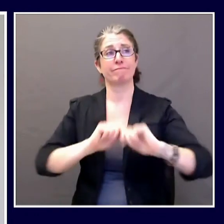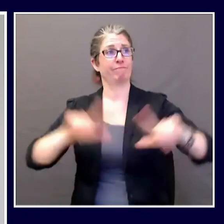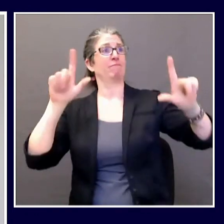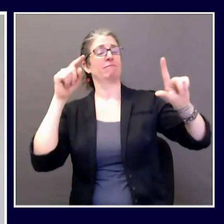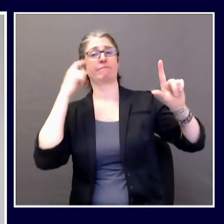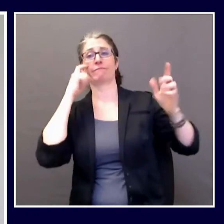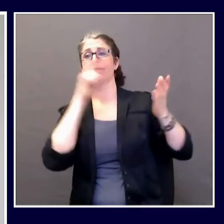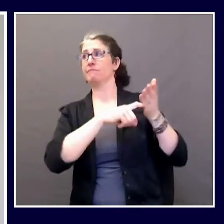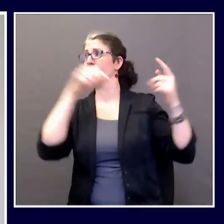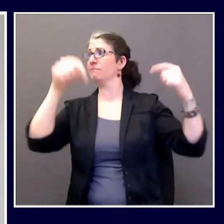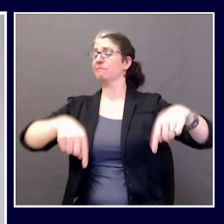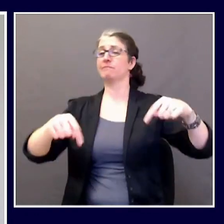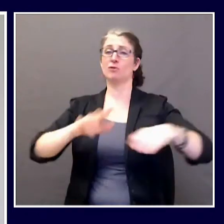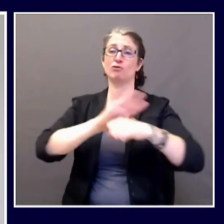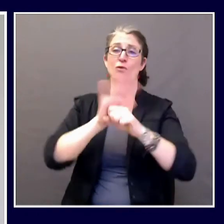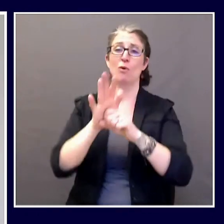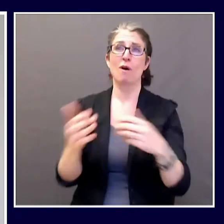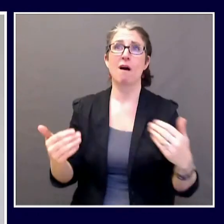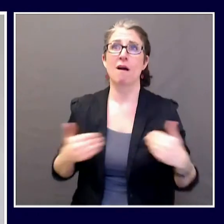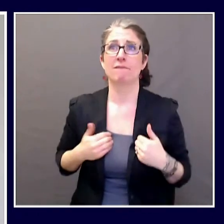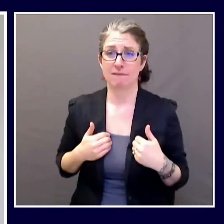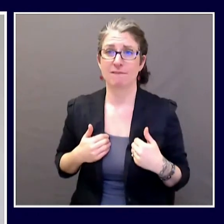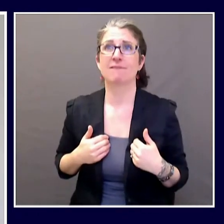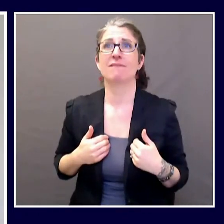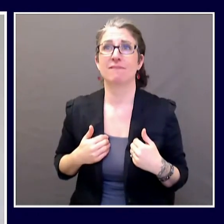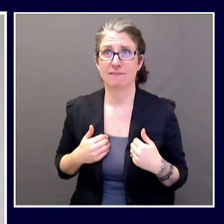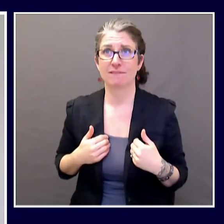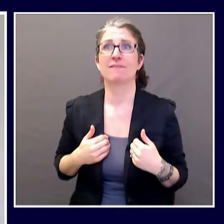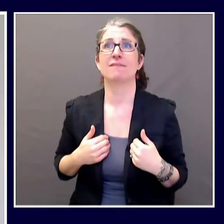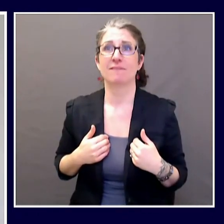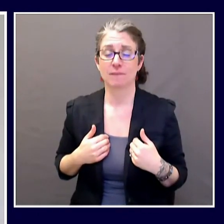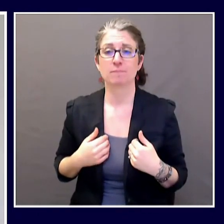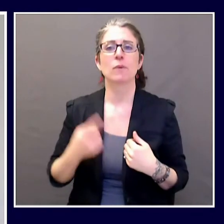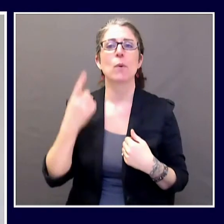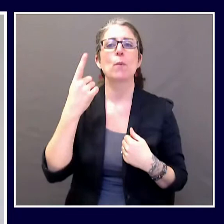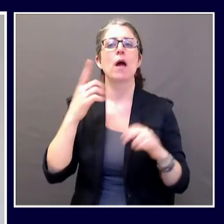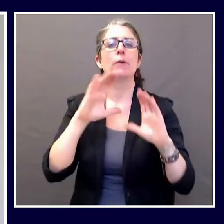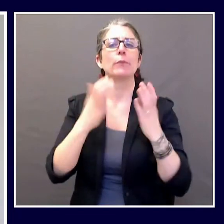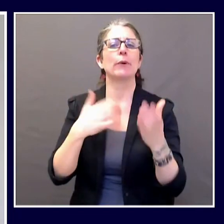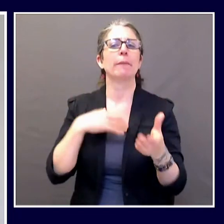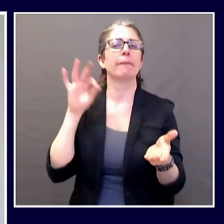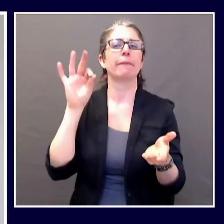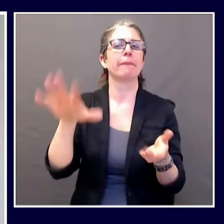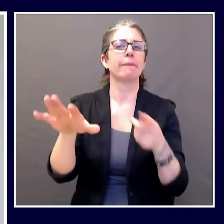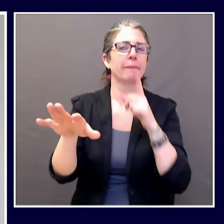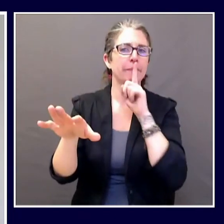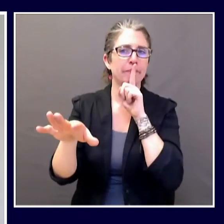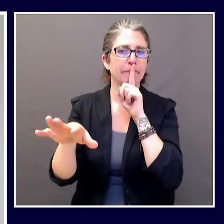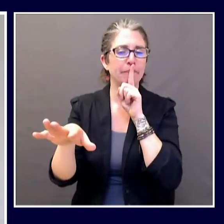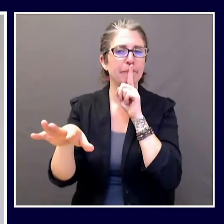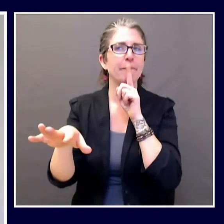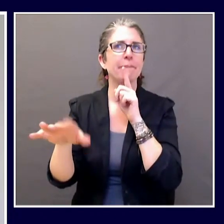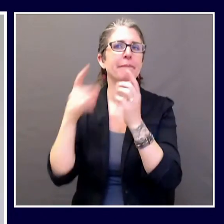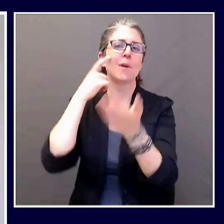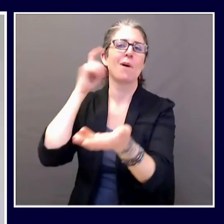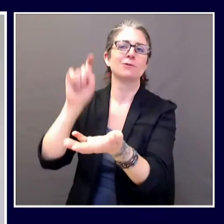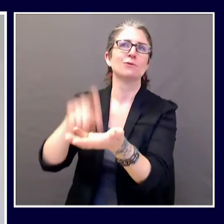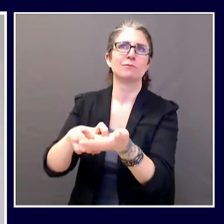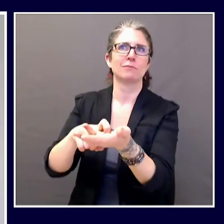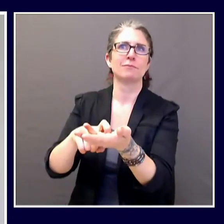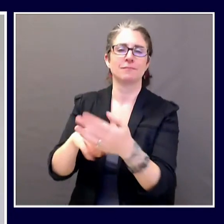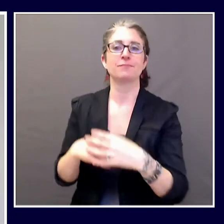that I didn't note earlier, which is one of the questions that Commissioner Lambrou and I are often asked